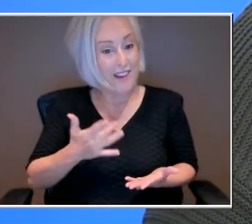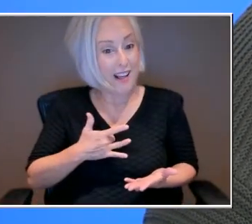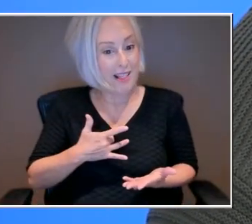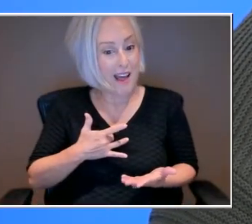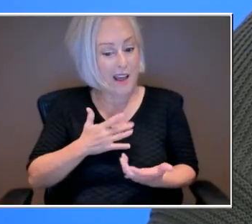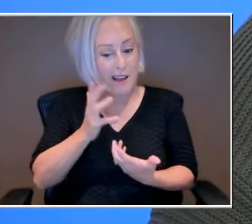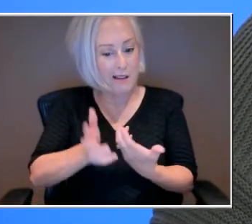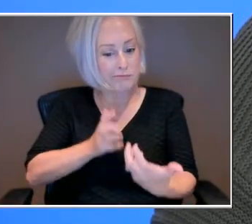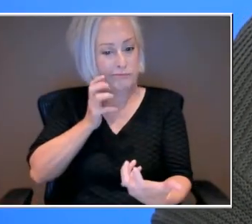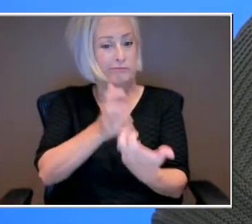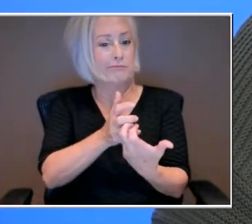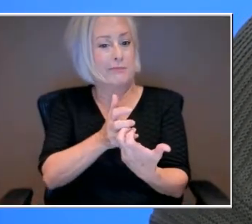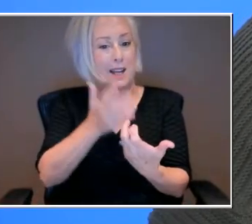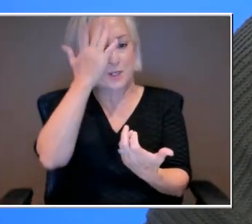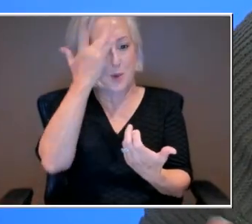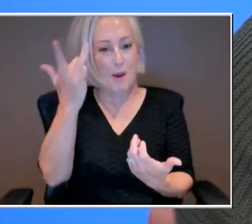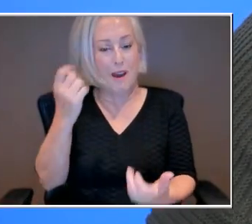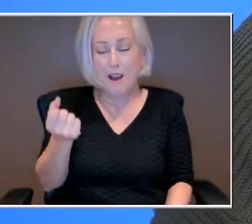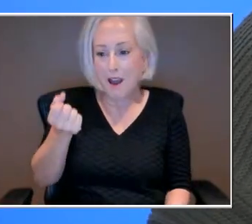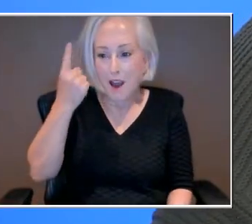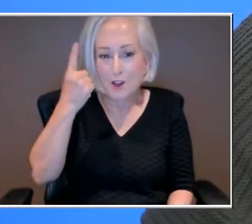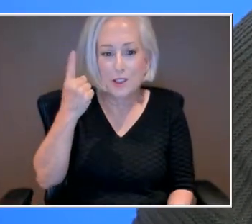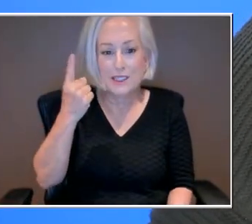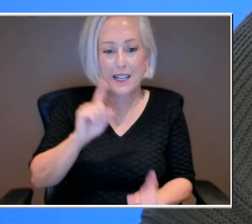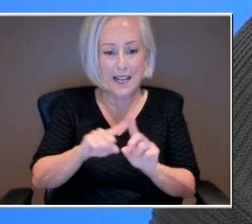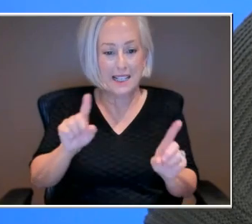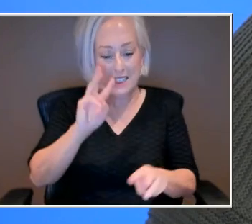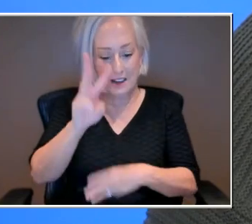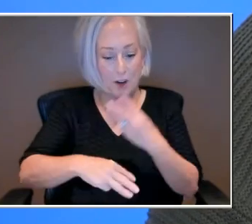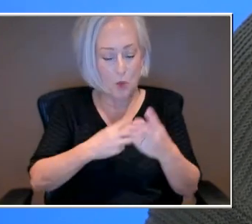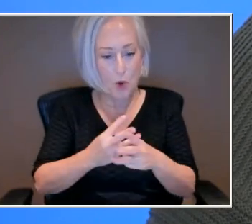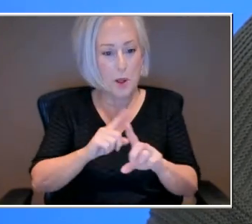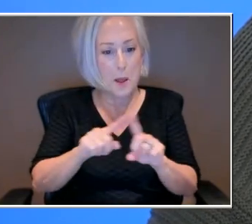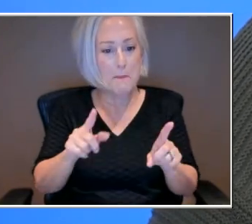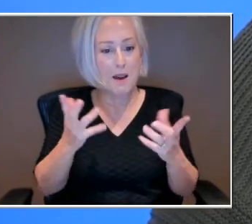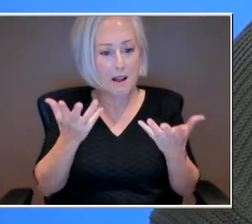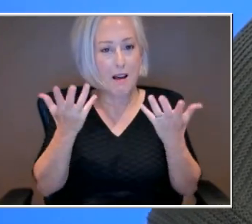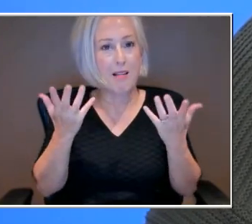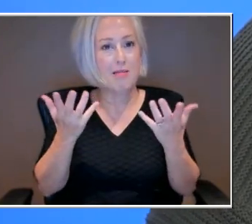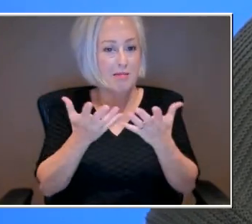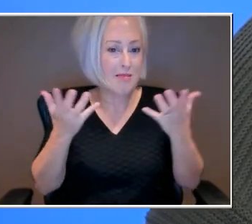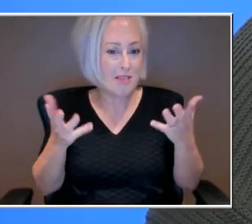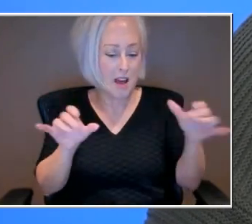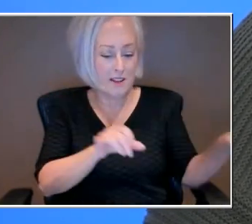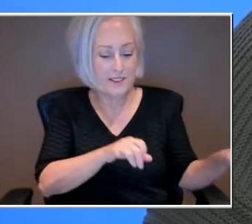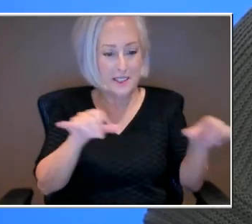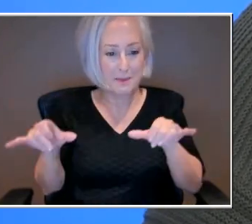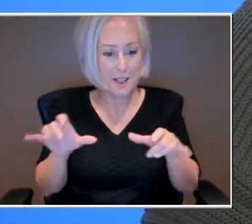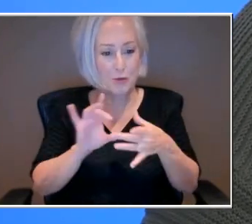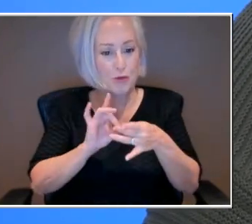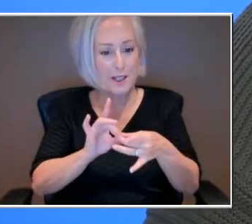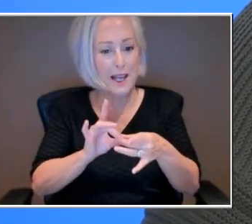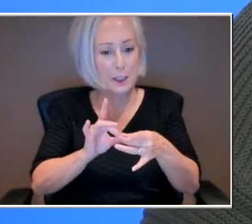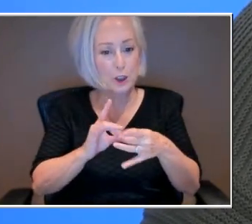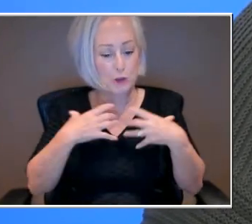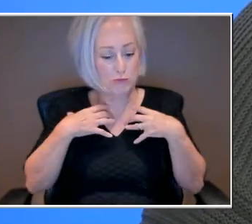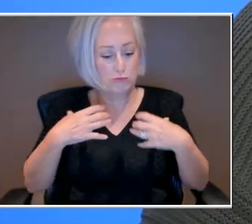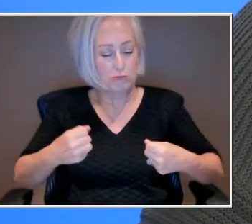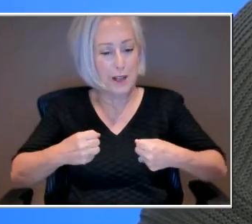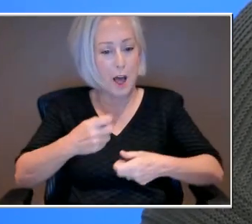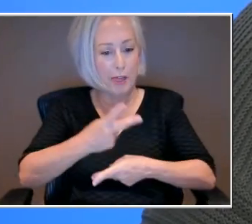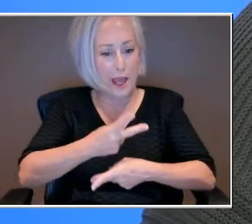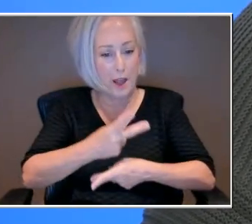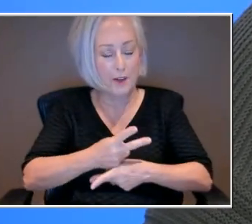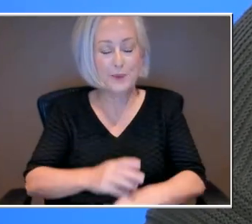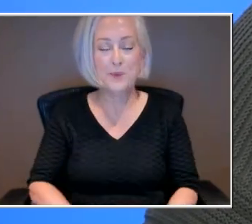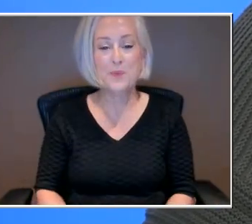I kind of understand very different worlds, but you know, there's a lot of similarities just in healthcare in general. So I guess also being